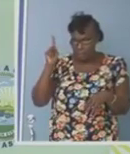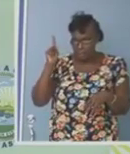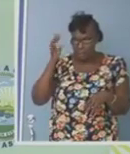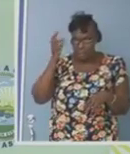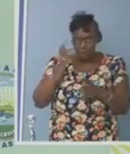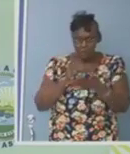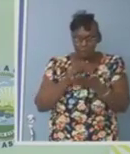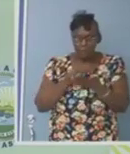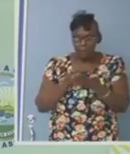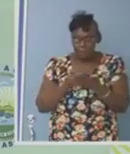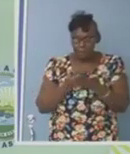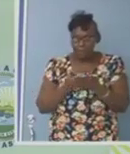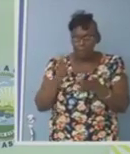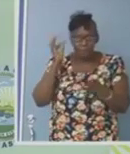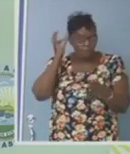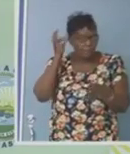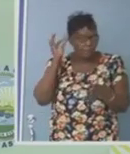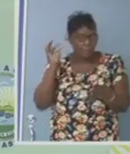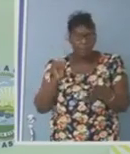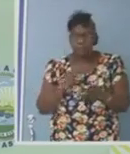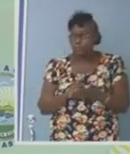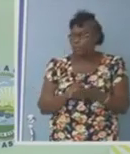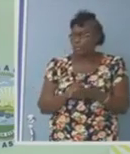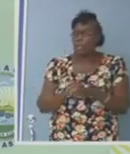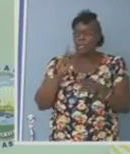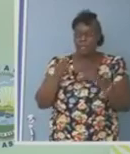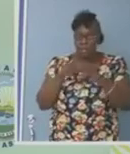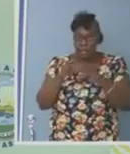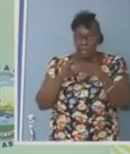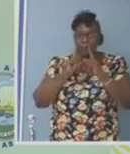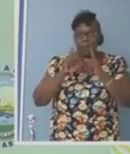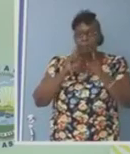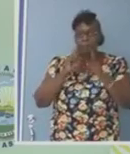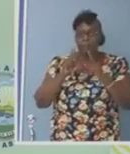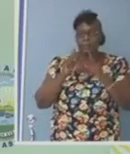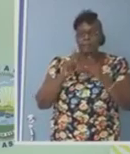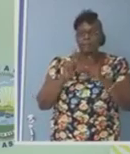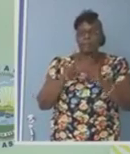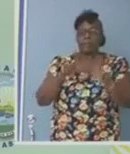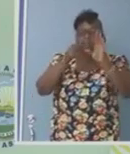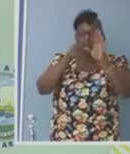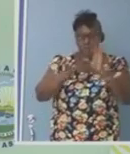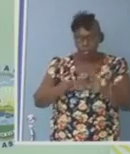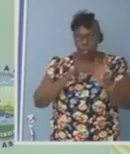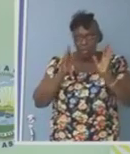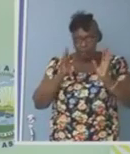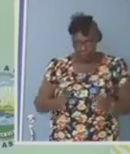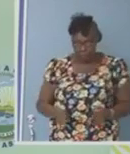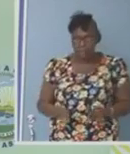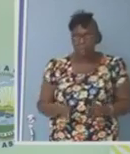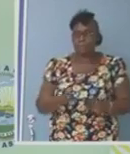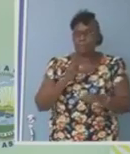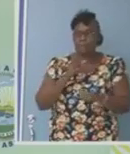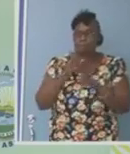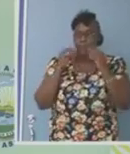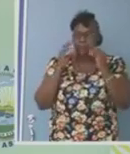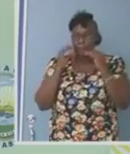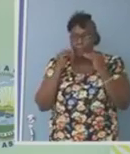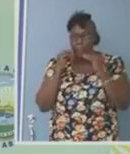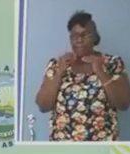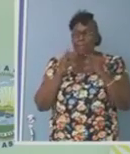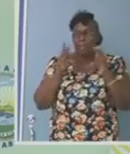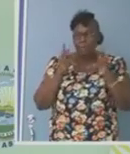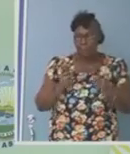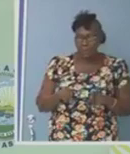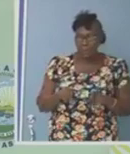the Economy Secretary, who will chair those deliberations, a representative from the Division of